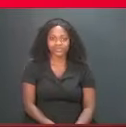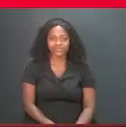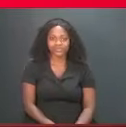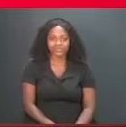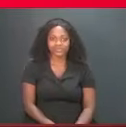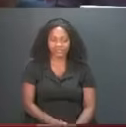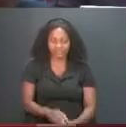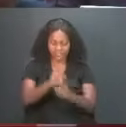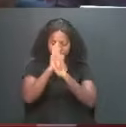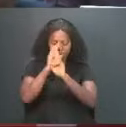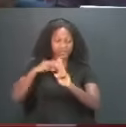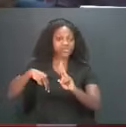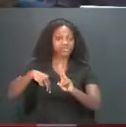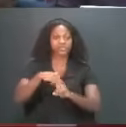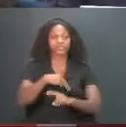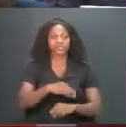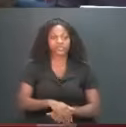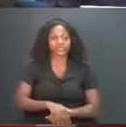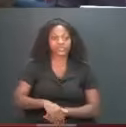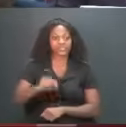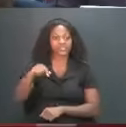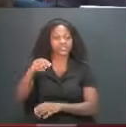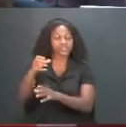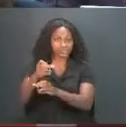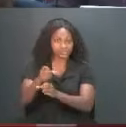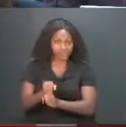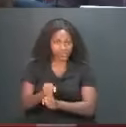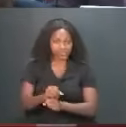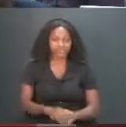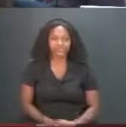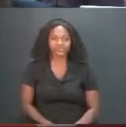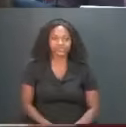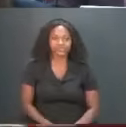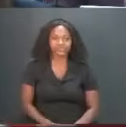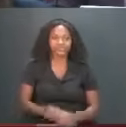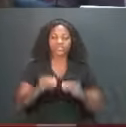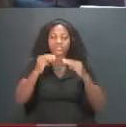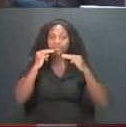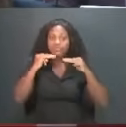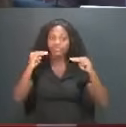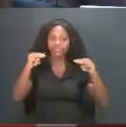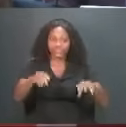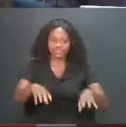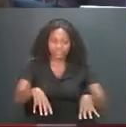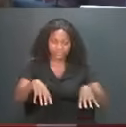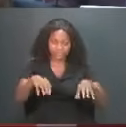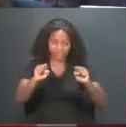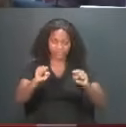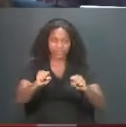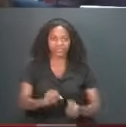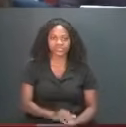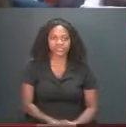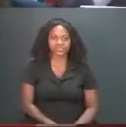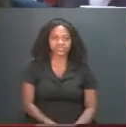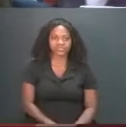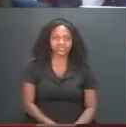Honorable members, the ayes have it. The motion is accordingly adopted.